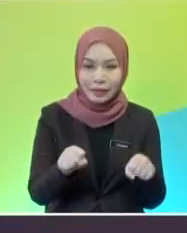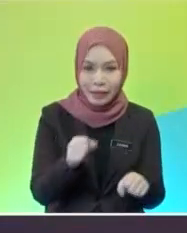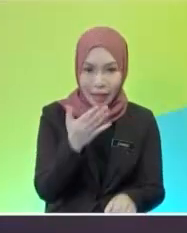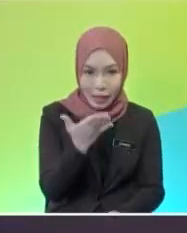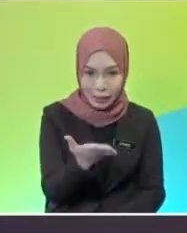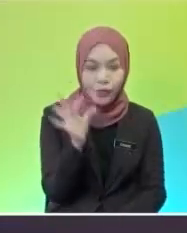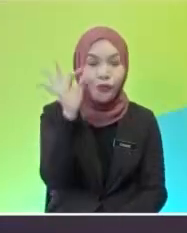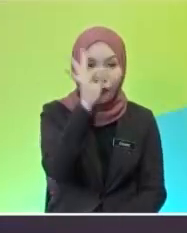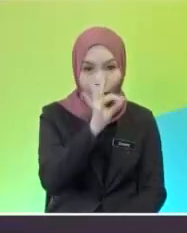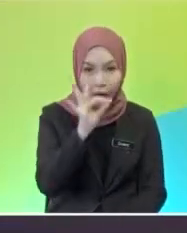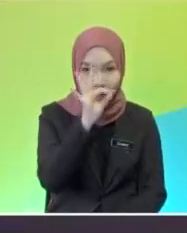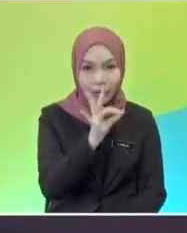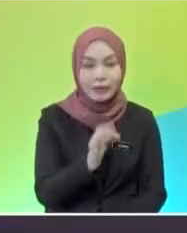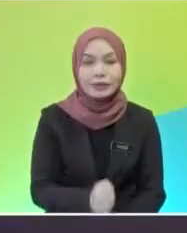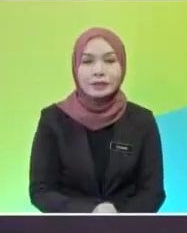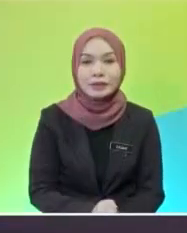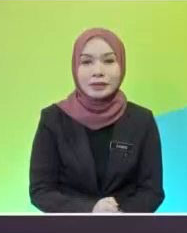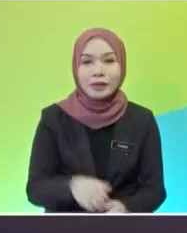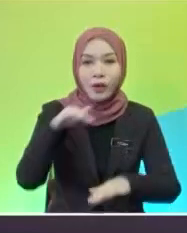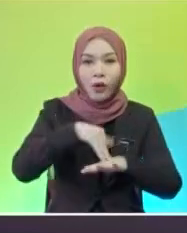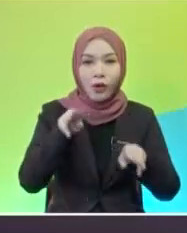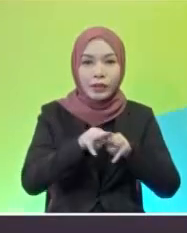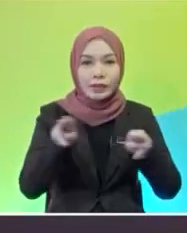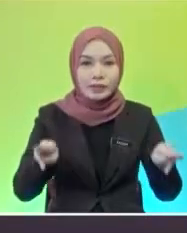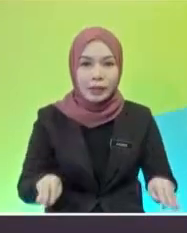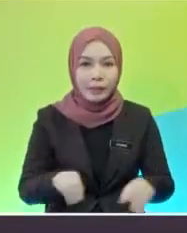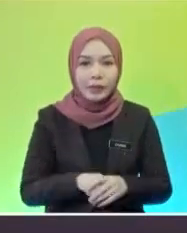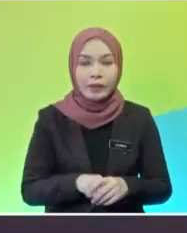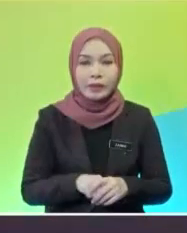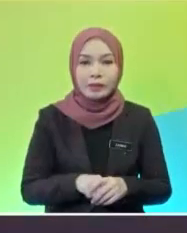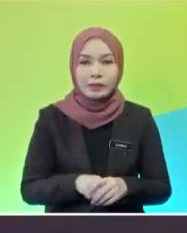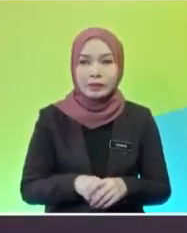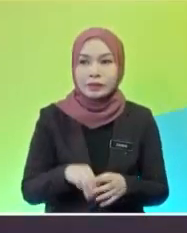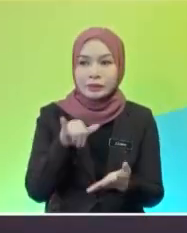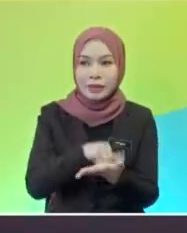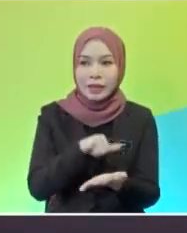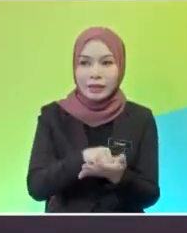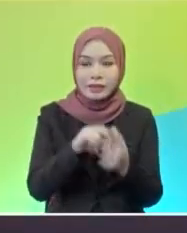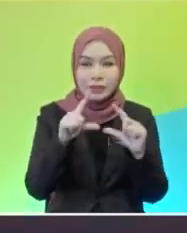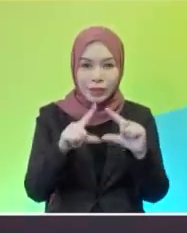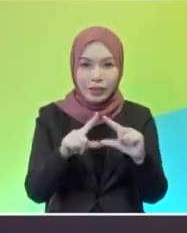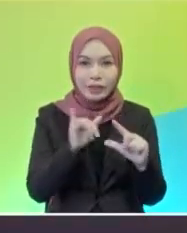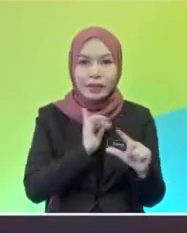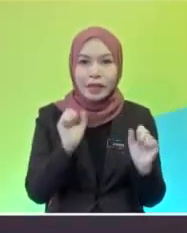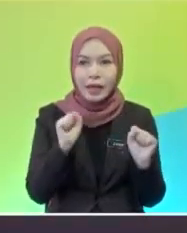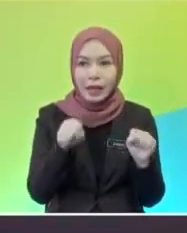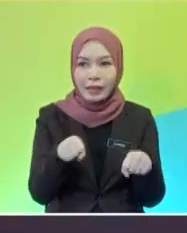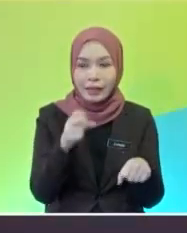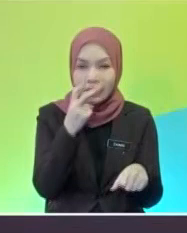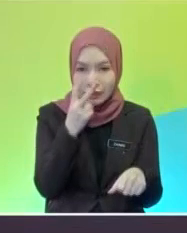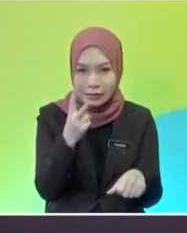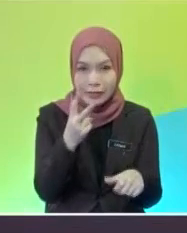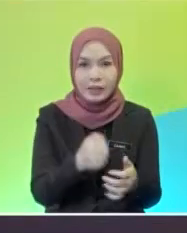other objects on the table that is triangle? I see pizza as Again, pizza and pizza